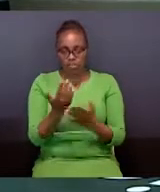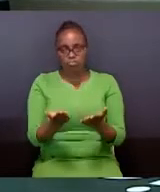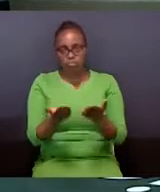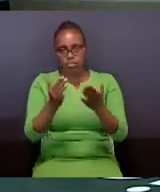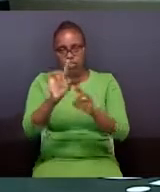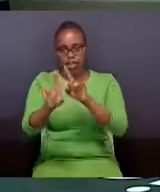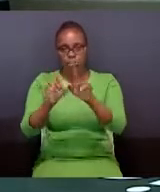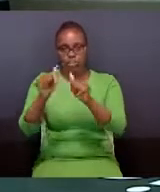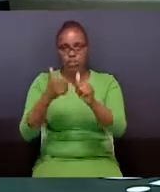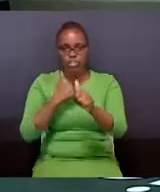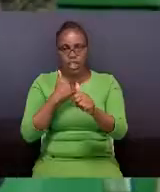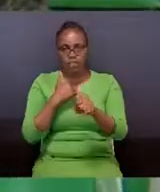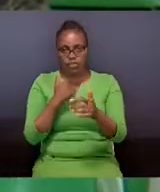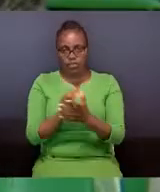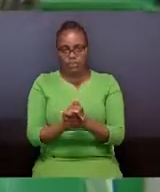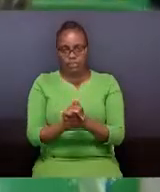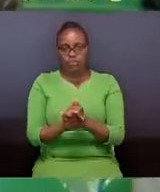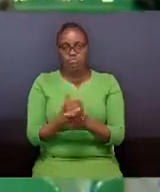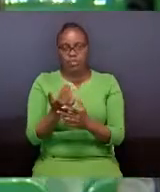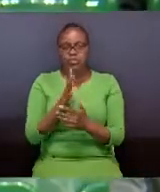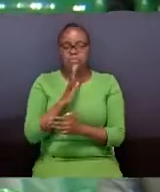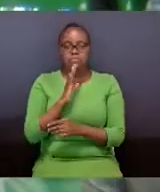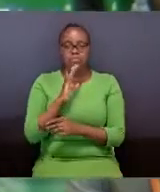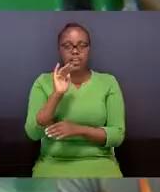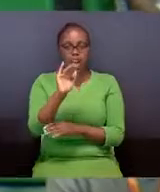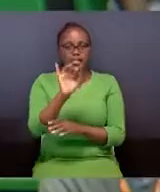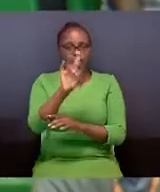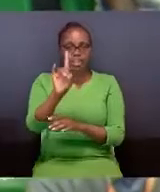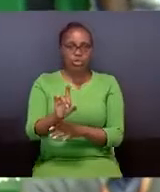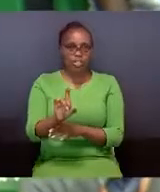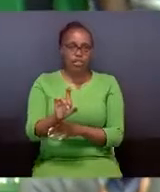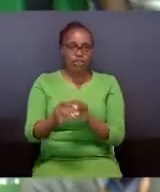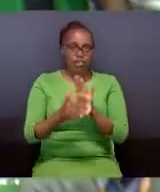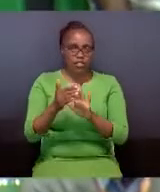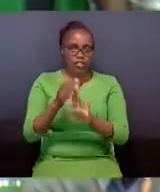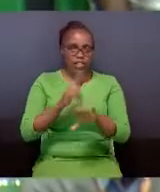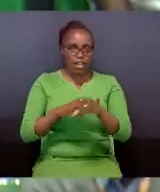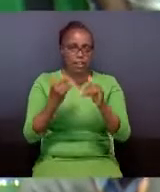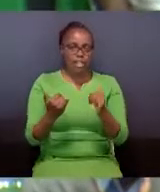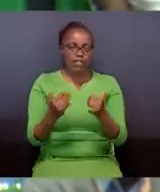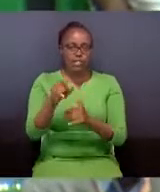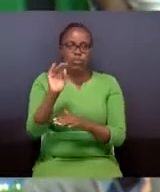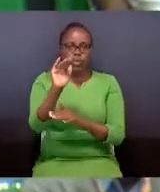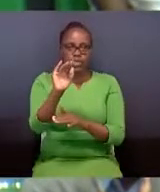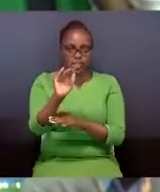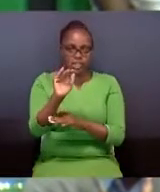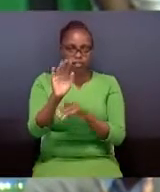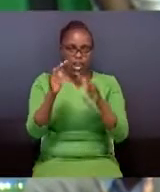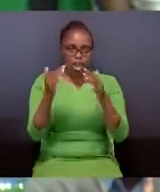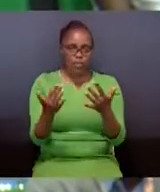the question that we had from the gentleman who spoke and asked his question in French in the previous round. What he was asking